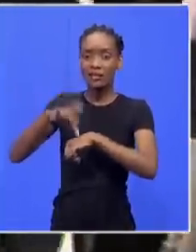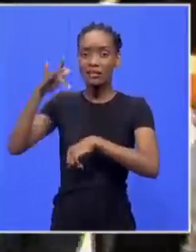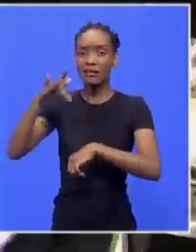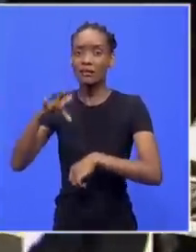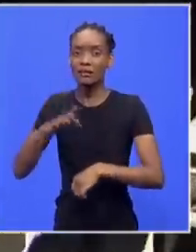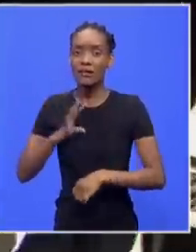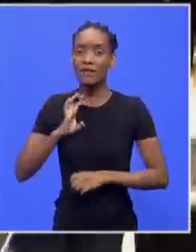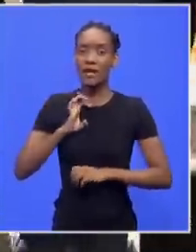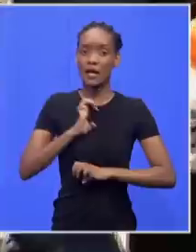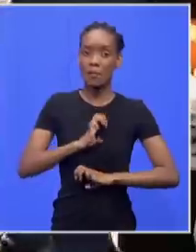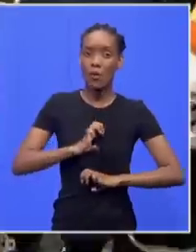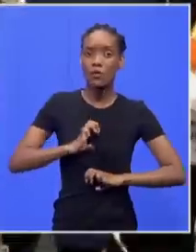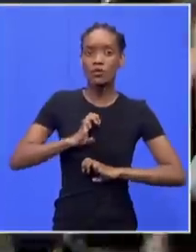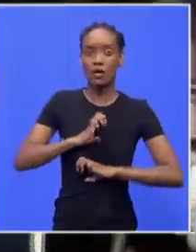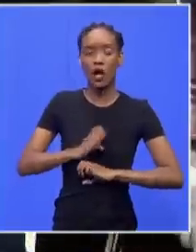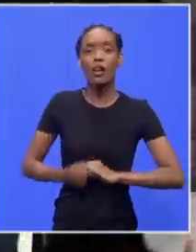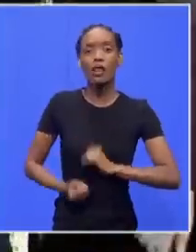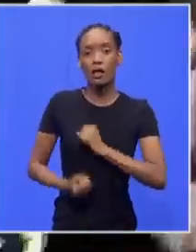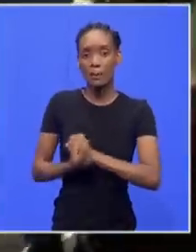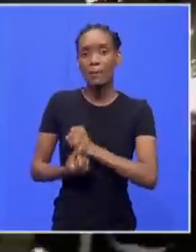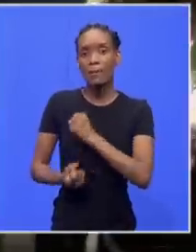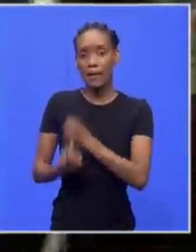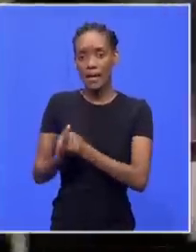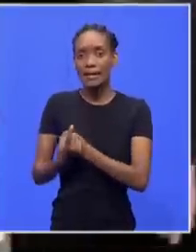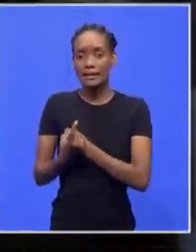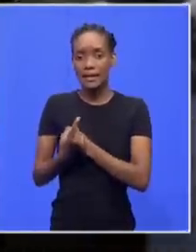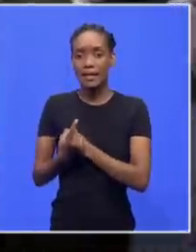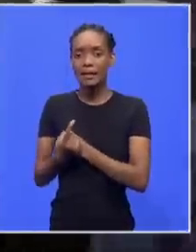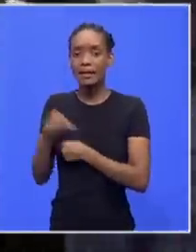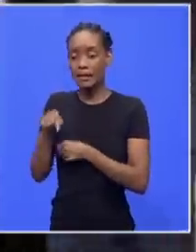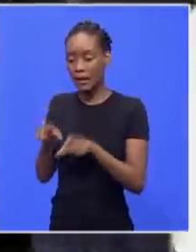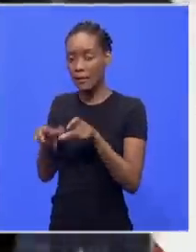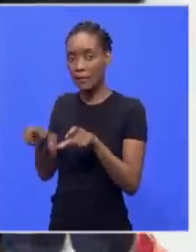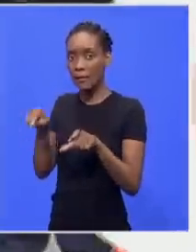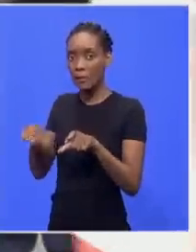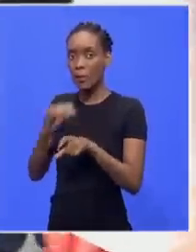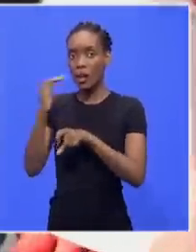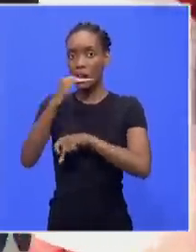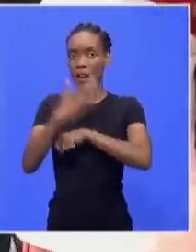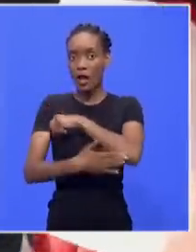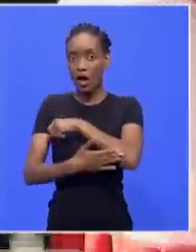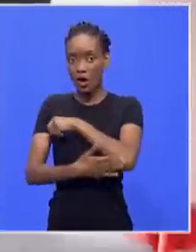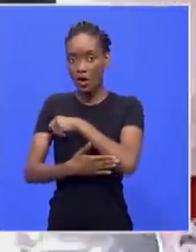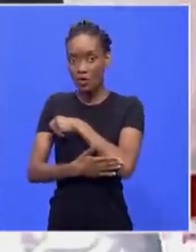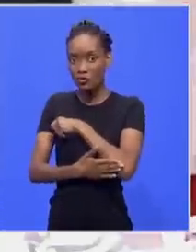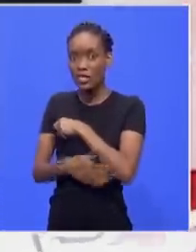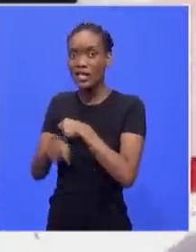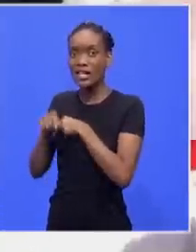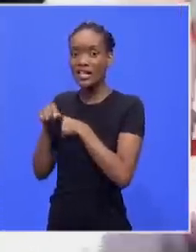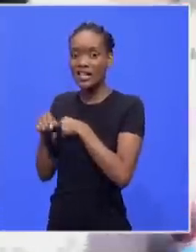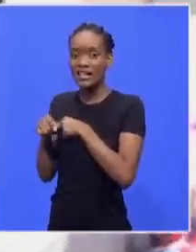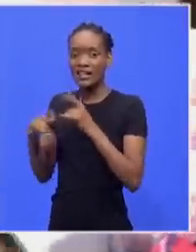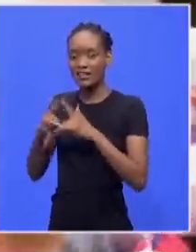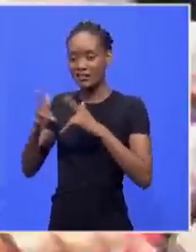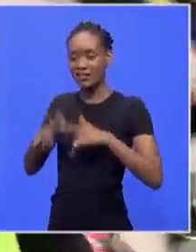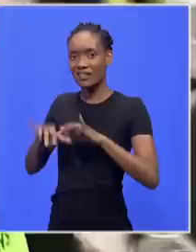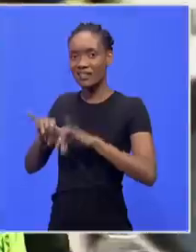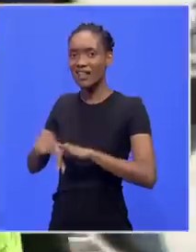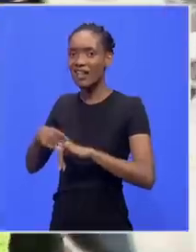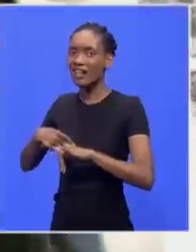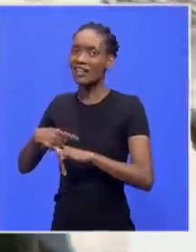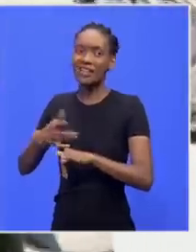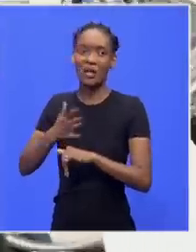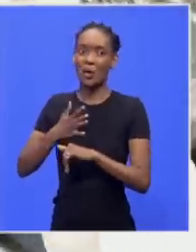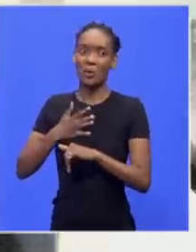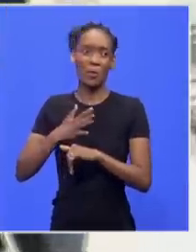scenes, as, of course, the refugees have to face an unfortunate fate. Many of them do not want